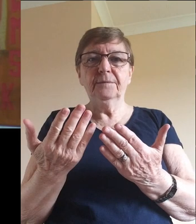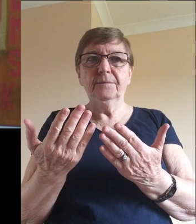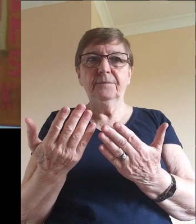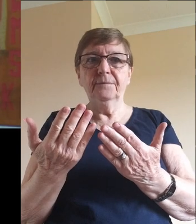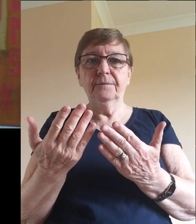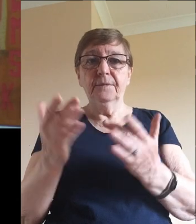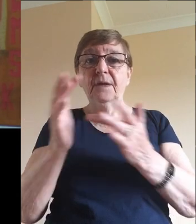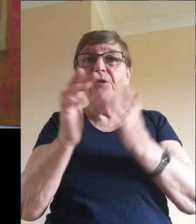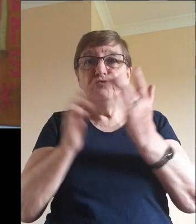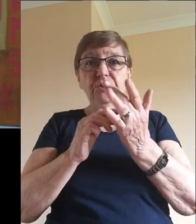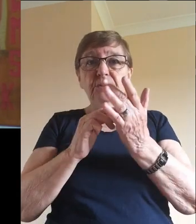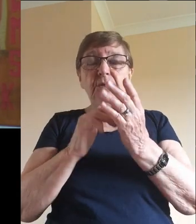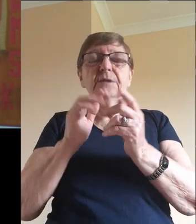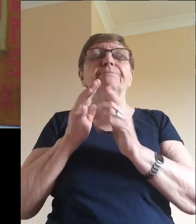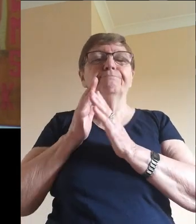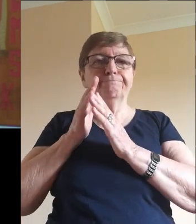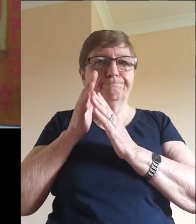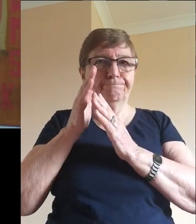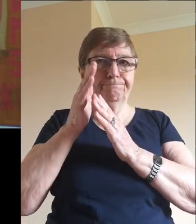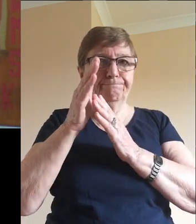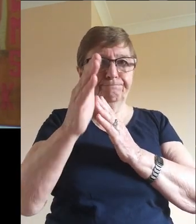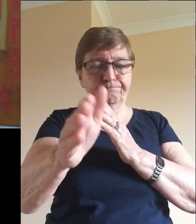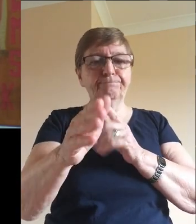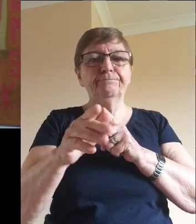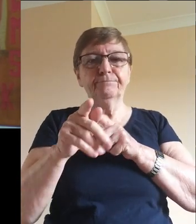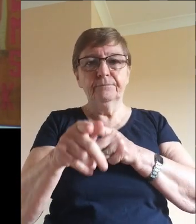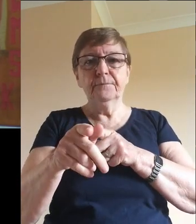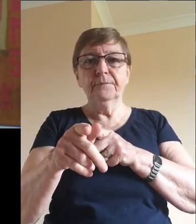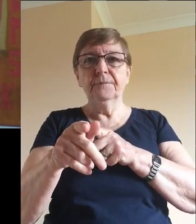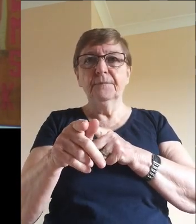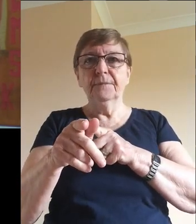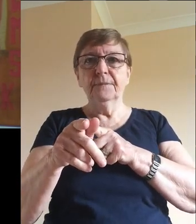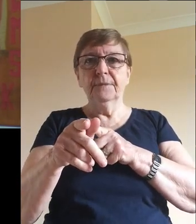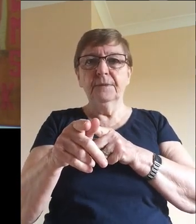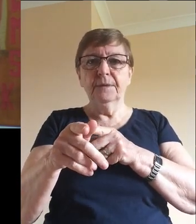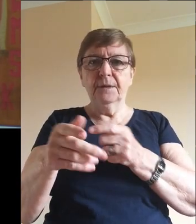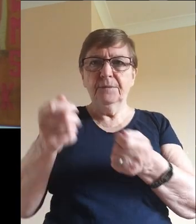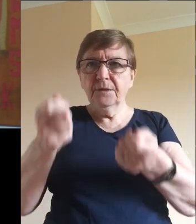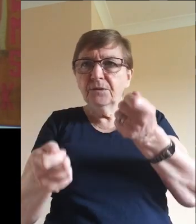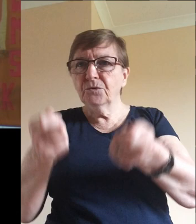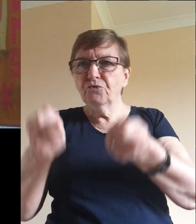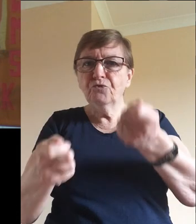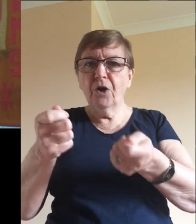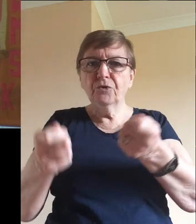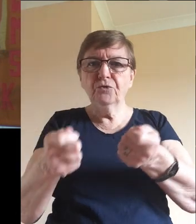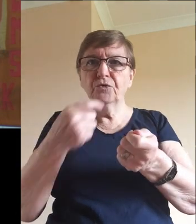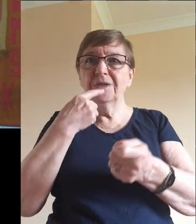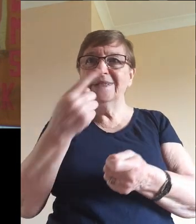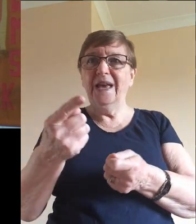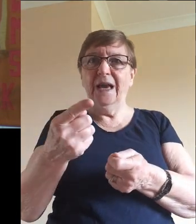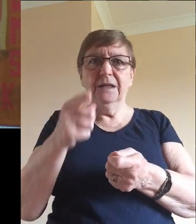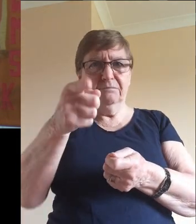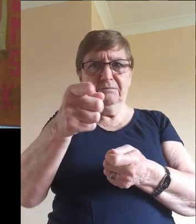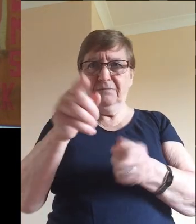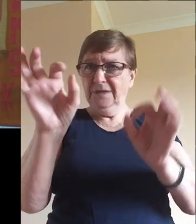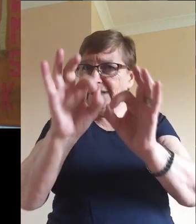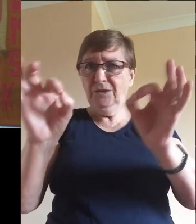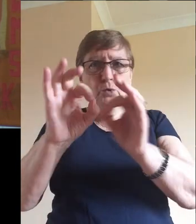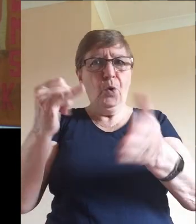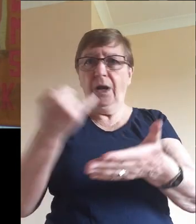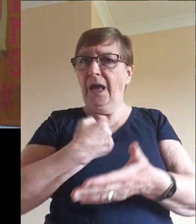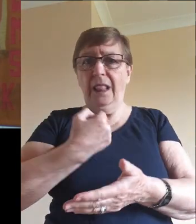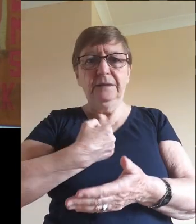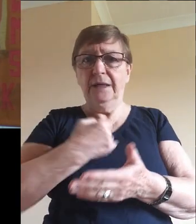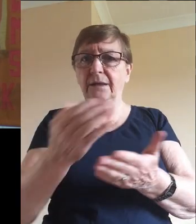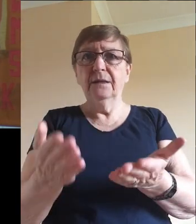And he headed straight for it. The judicial processes had said that Jesus was innocent. They looked for evidence,